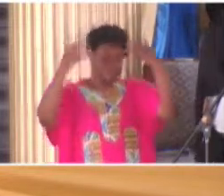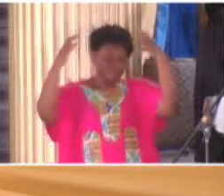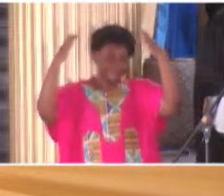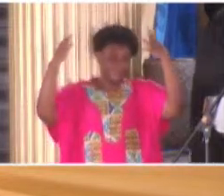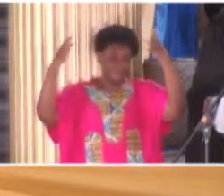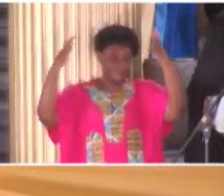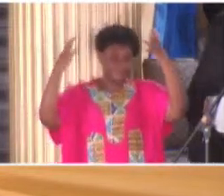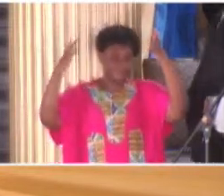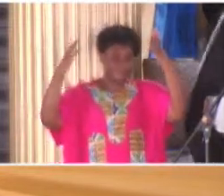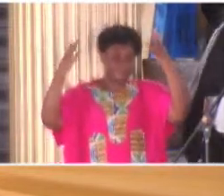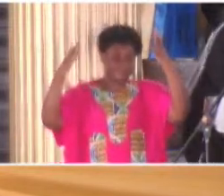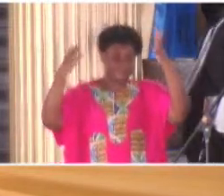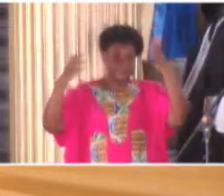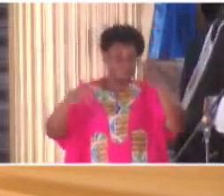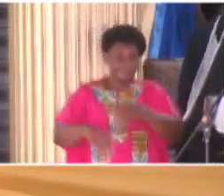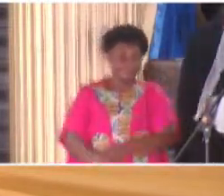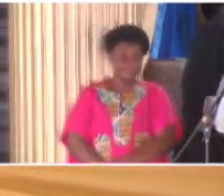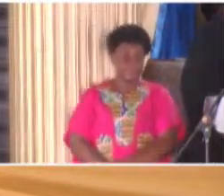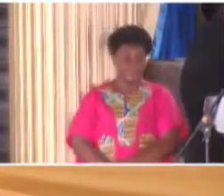applause.